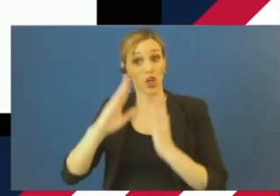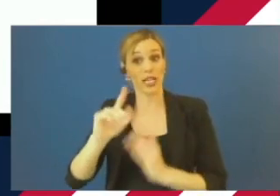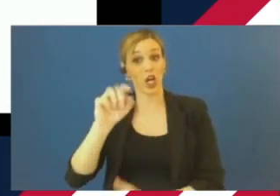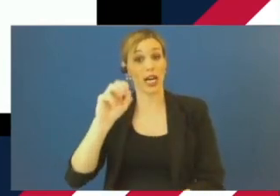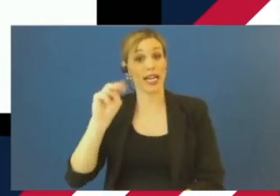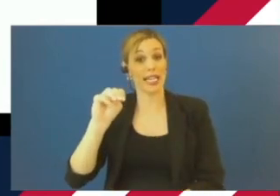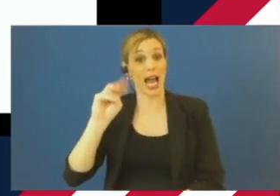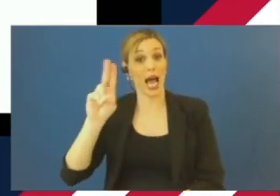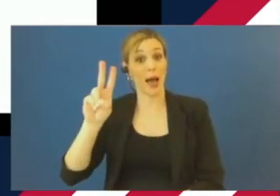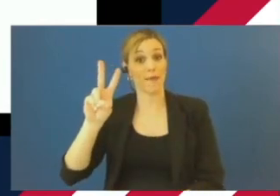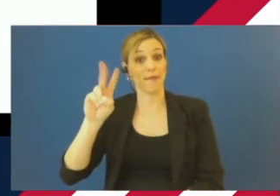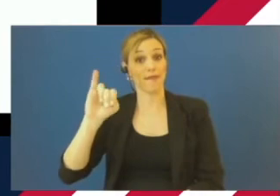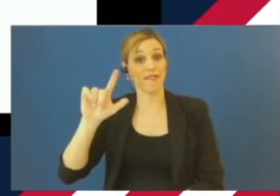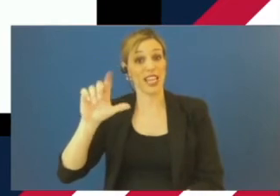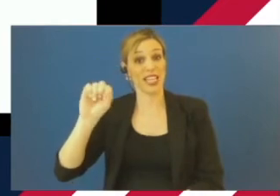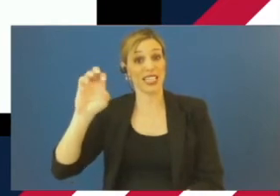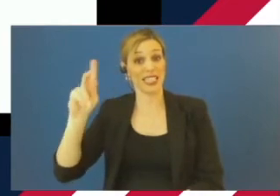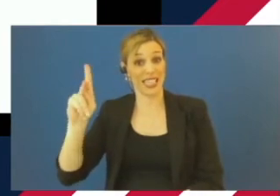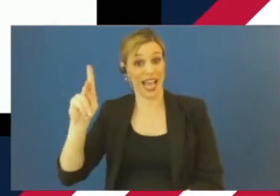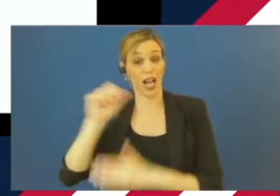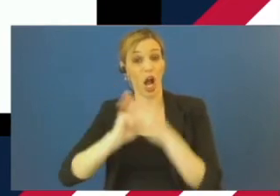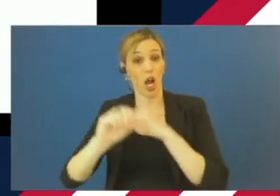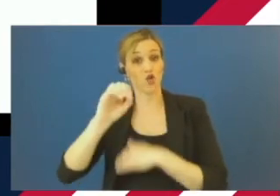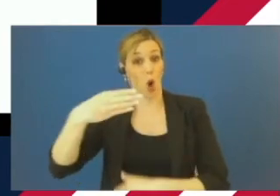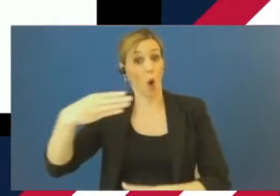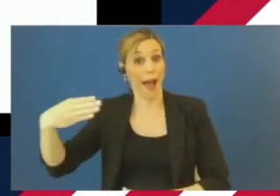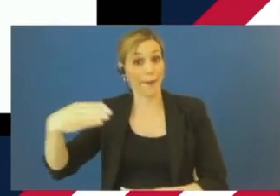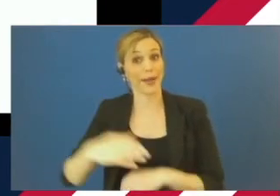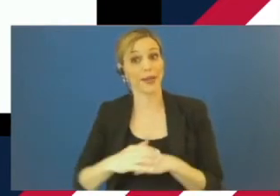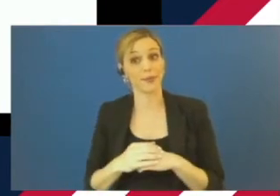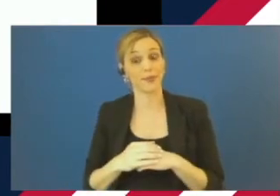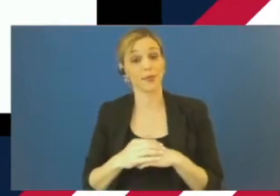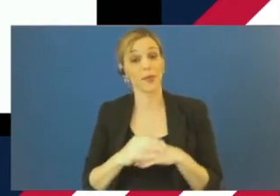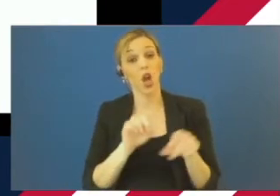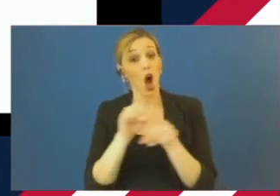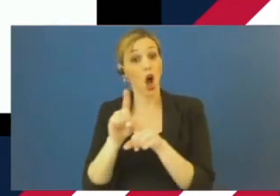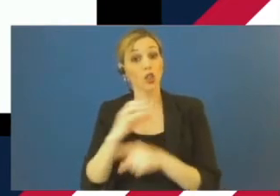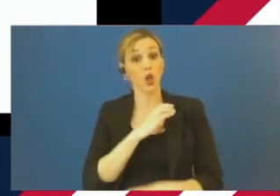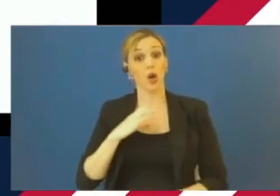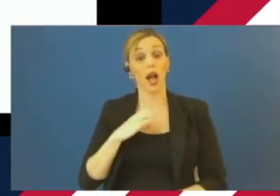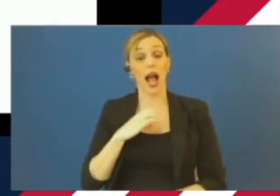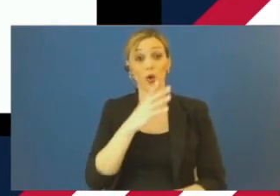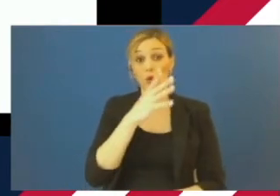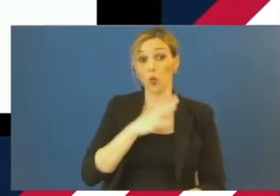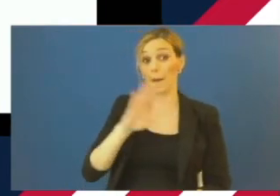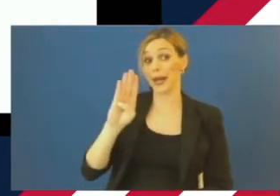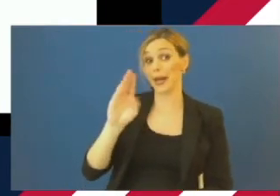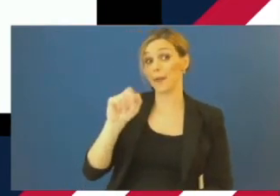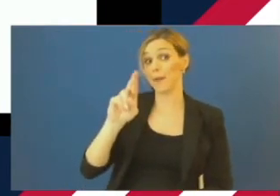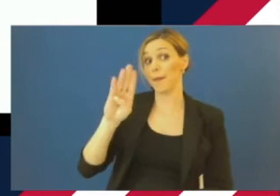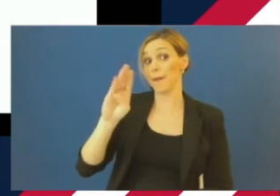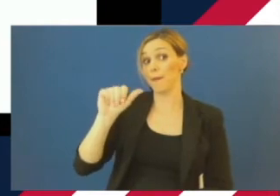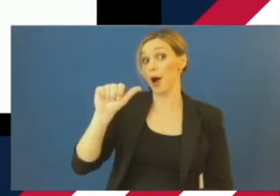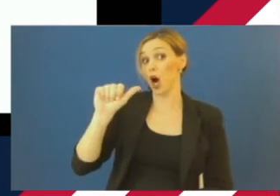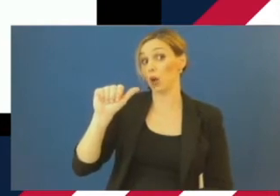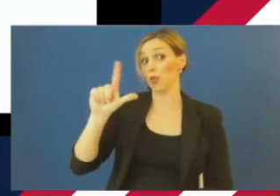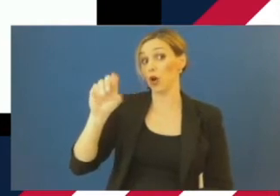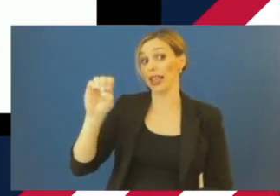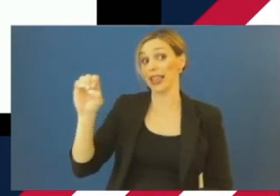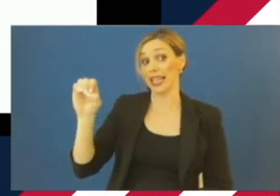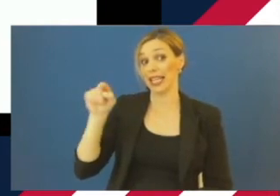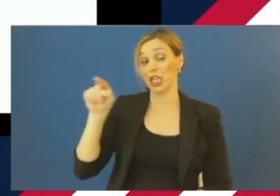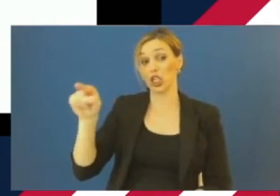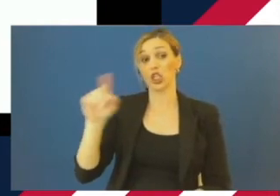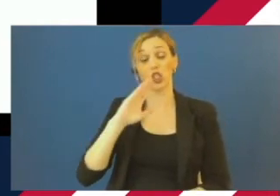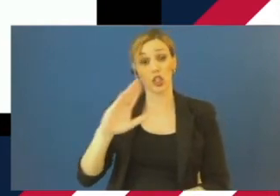Obama. In addition, we are joined by Congresswoman Barber Lee, who will serve as an ex officio member and